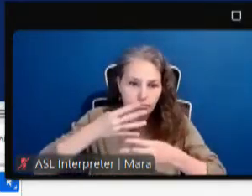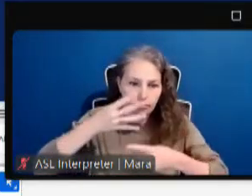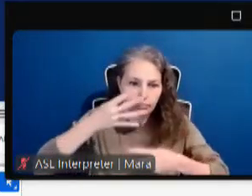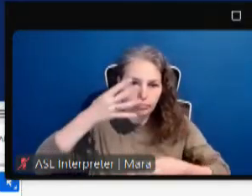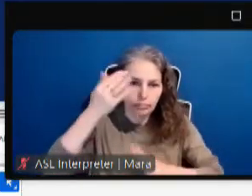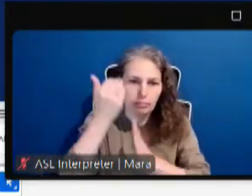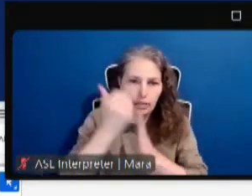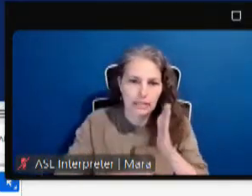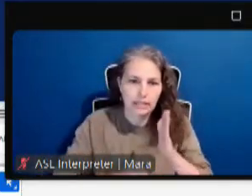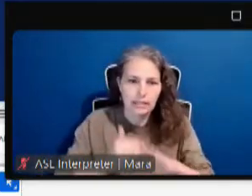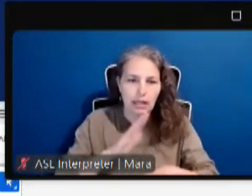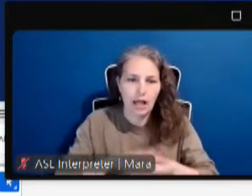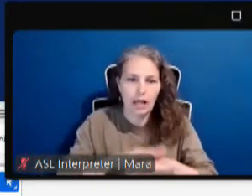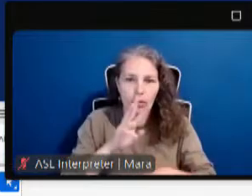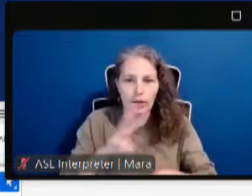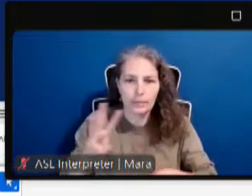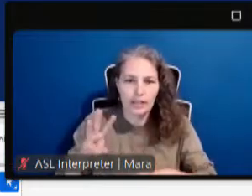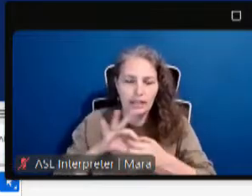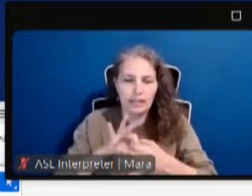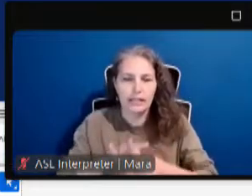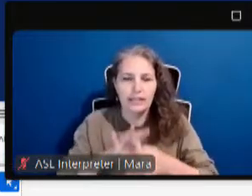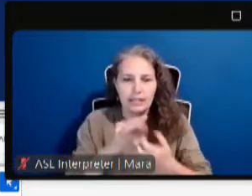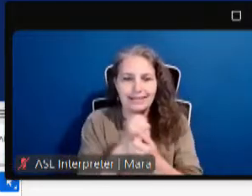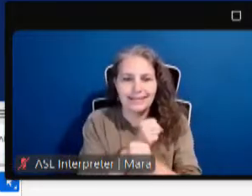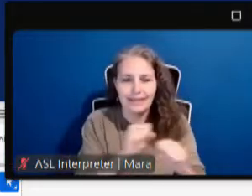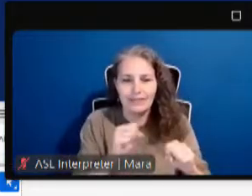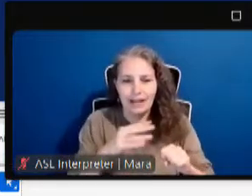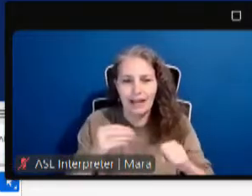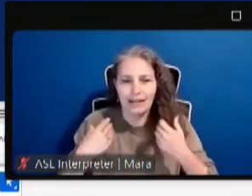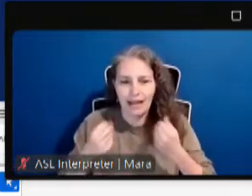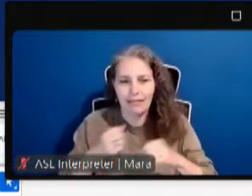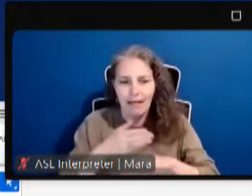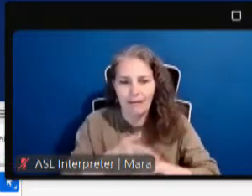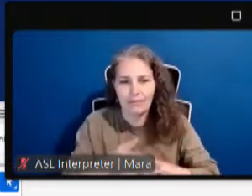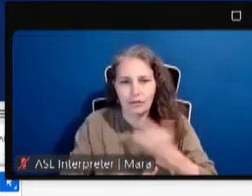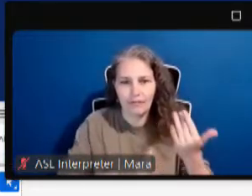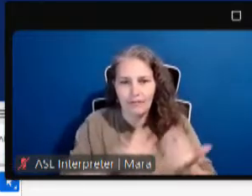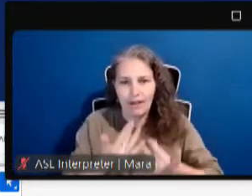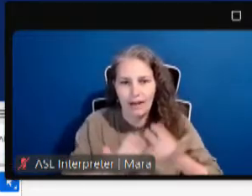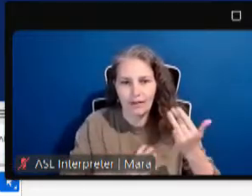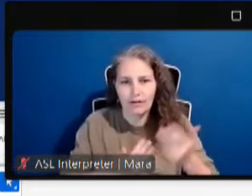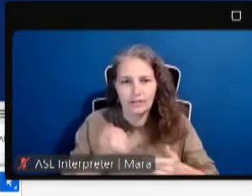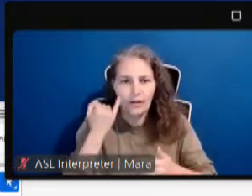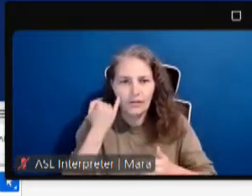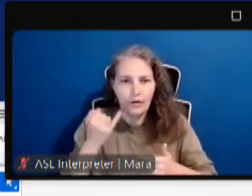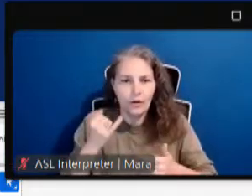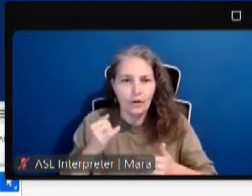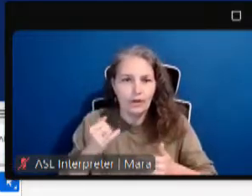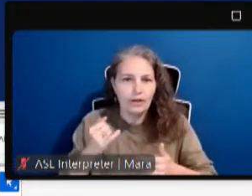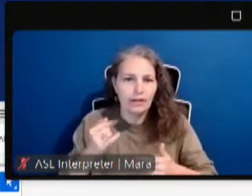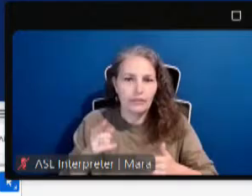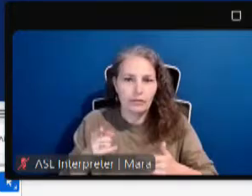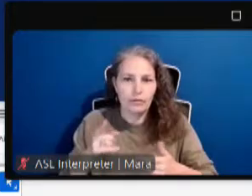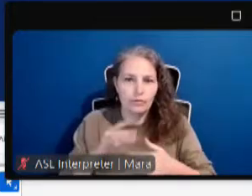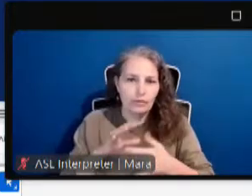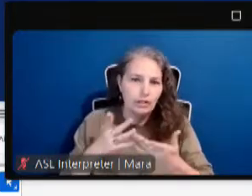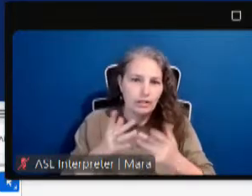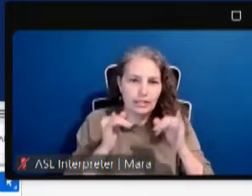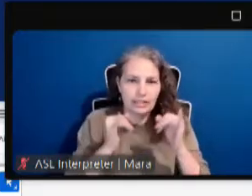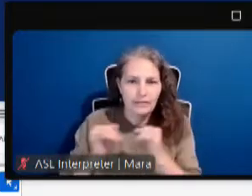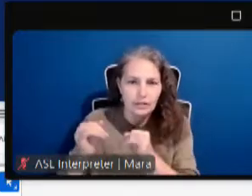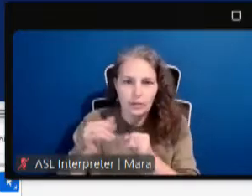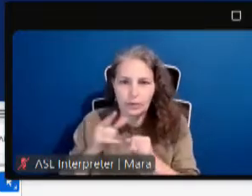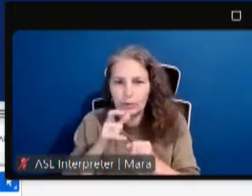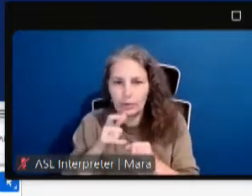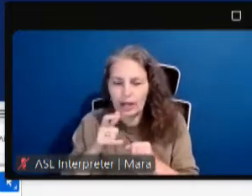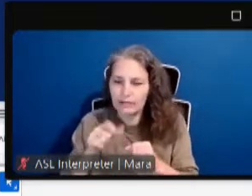to safety and health after the fire. We have guidance related to individuals who have intact homes. We have guidance related to those that may be